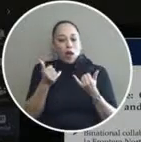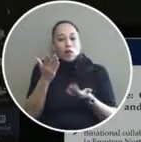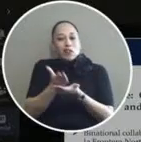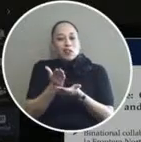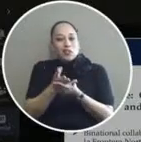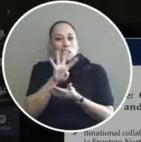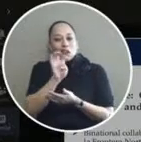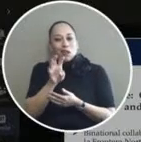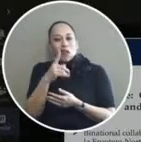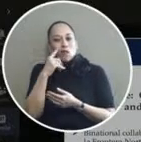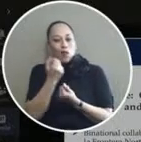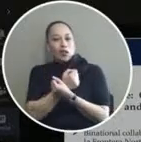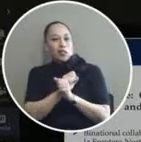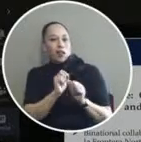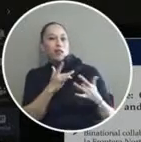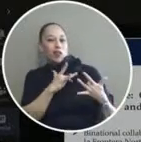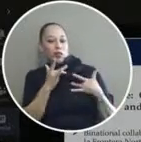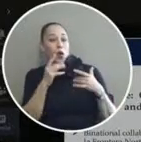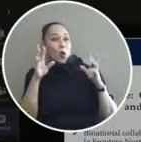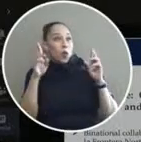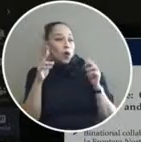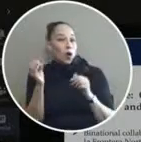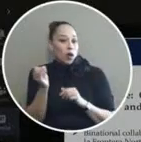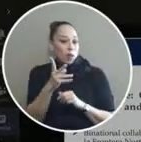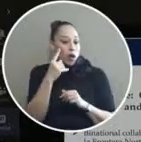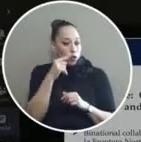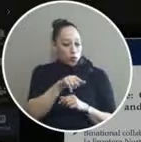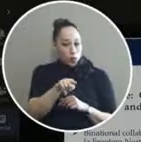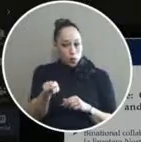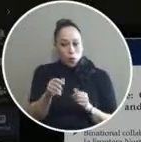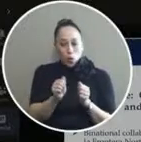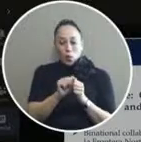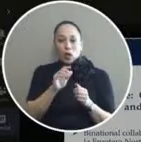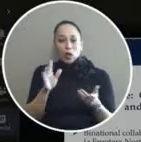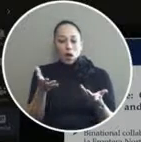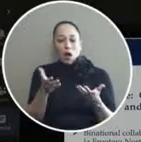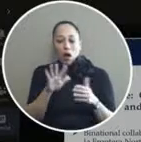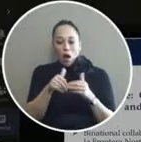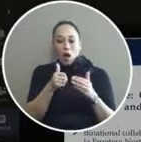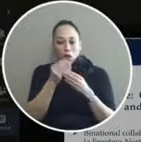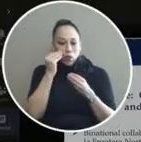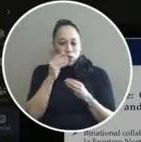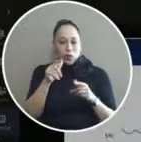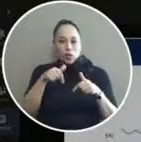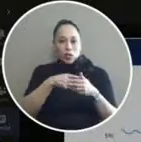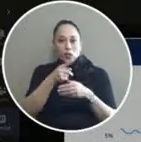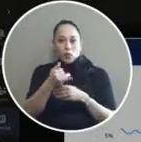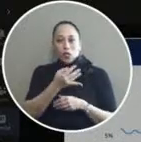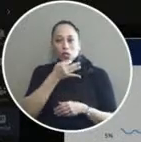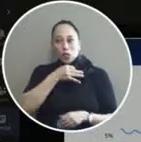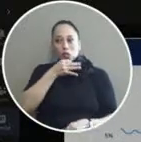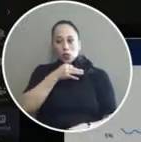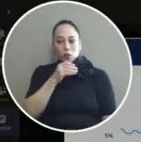for safety concerns. So we hope to come back to you all with an update on this project pretty soon here.